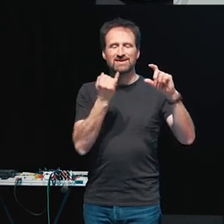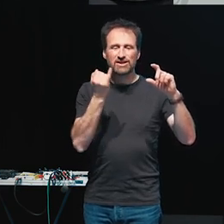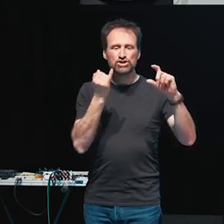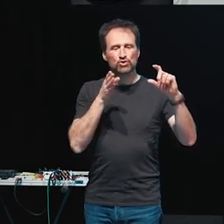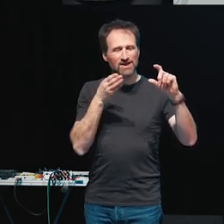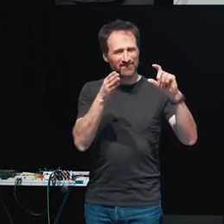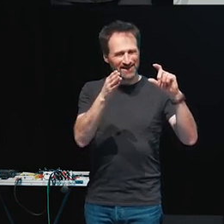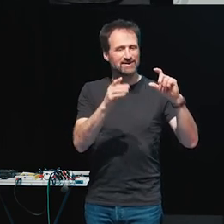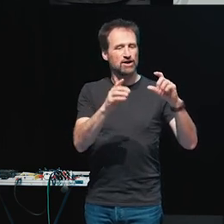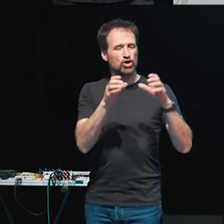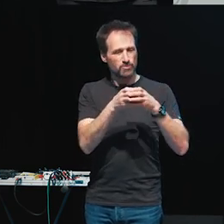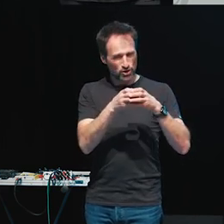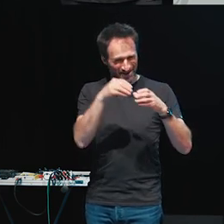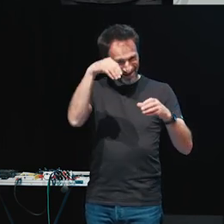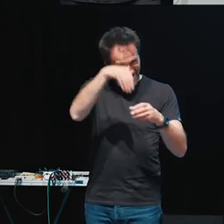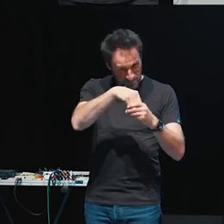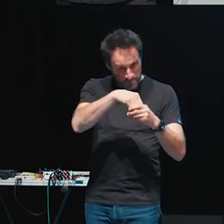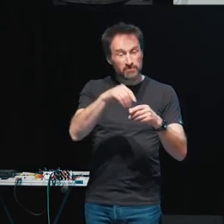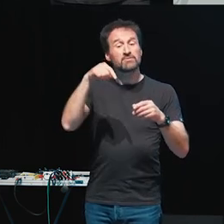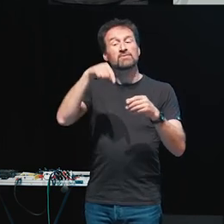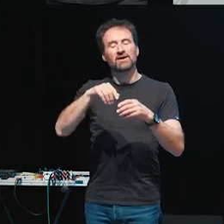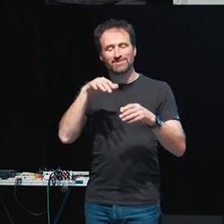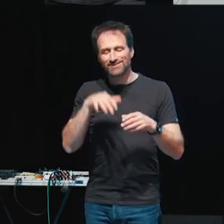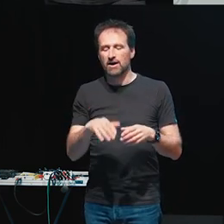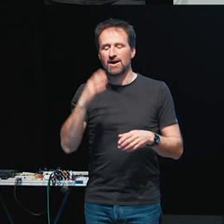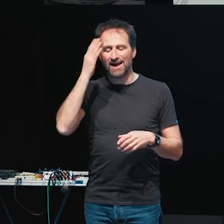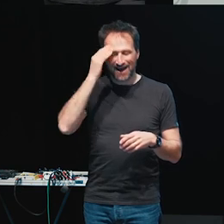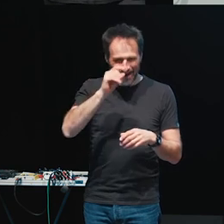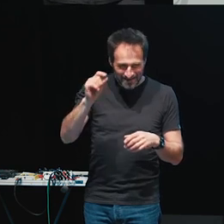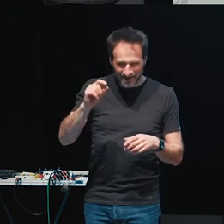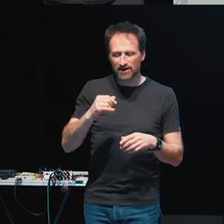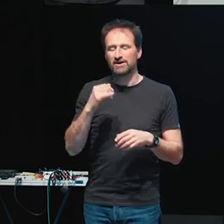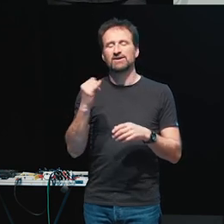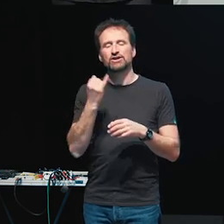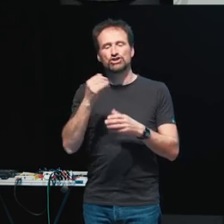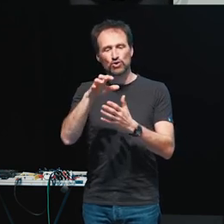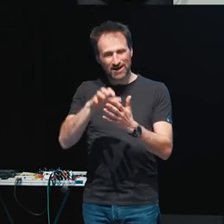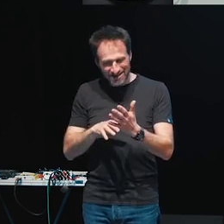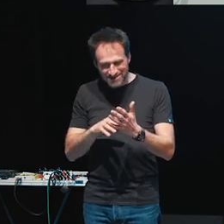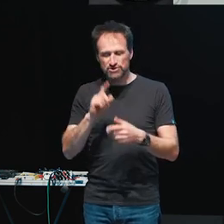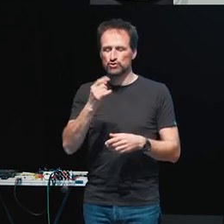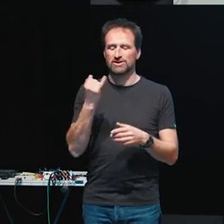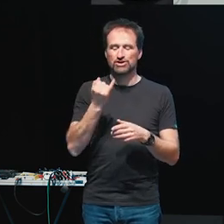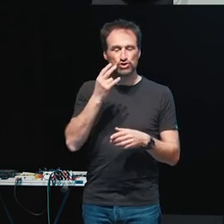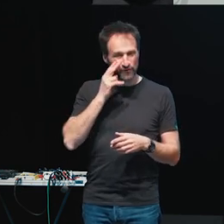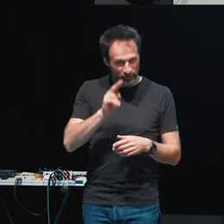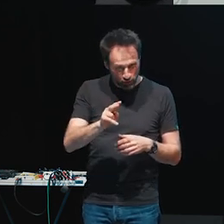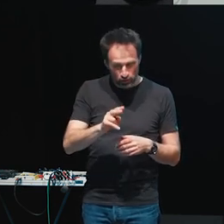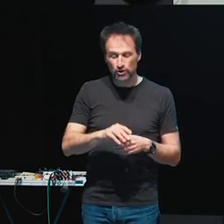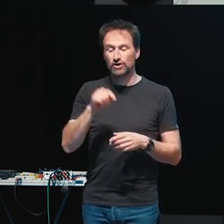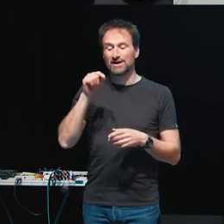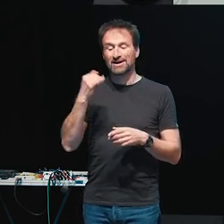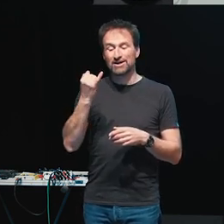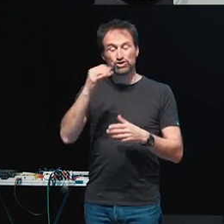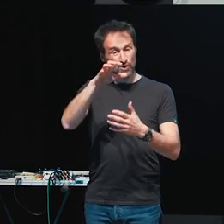component inside. Issue navigator will have a header, issue list, and issue view. And issue list will have a header